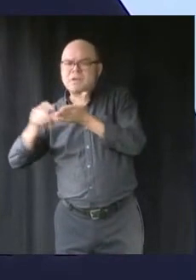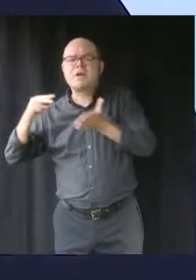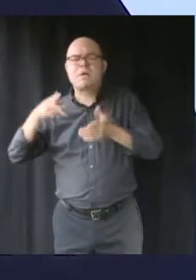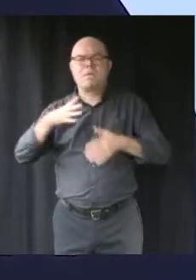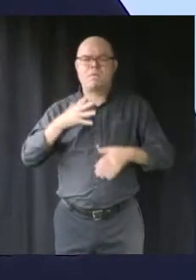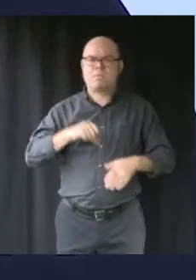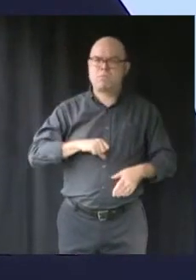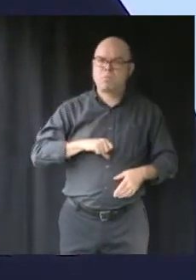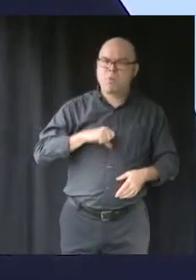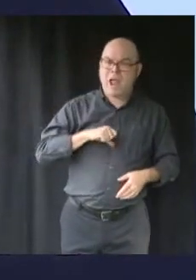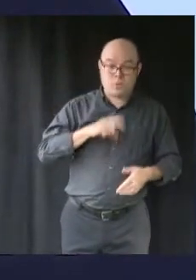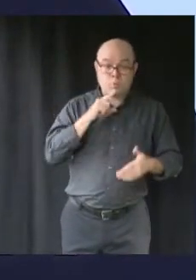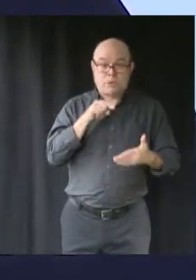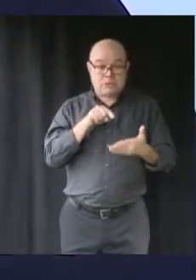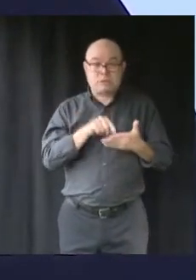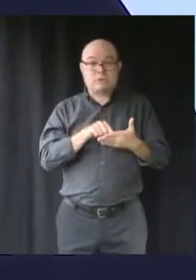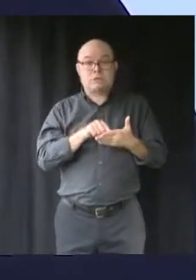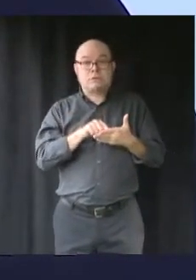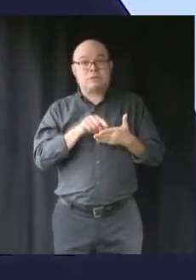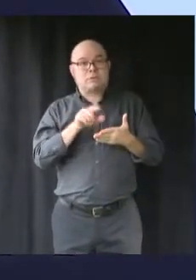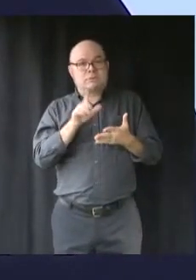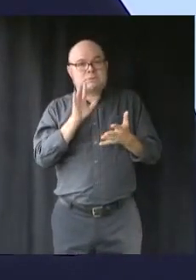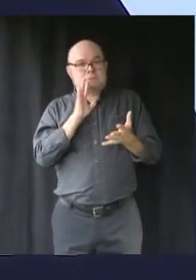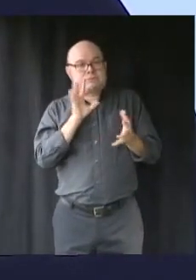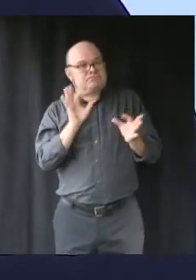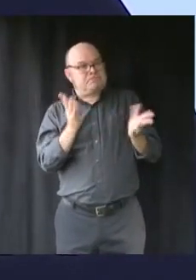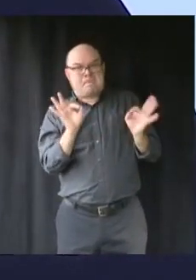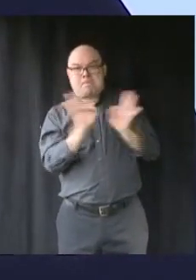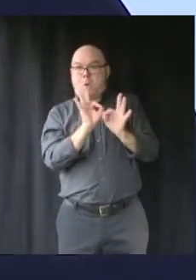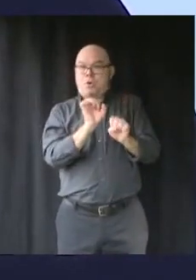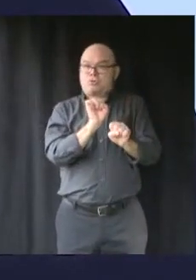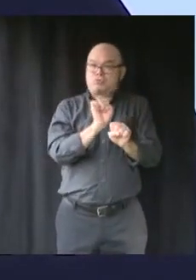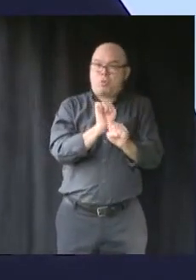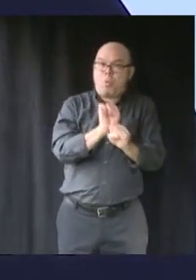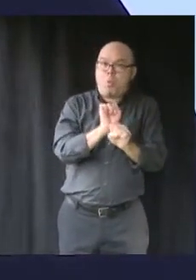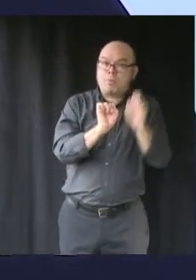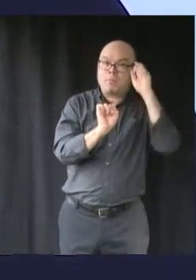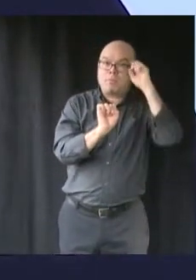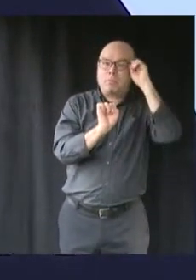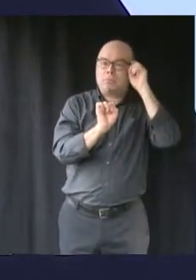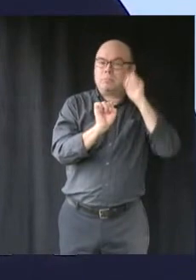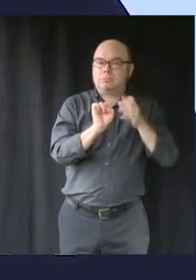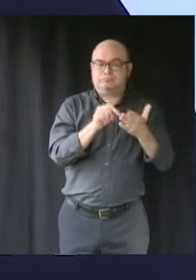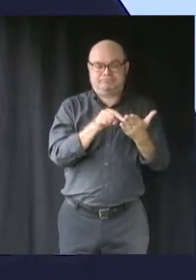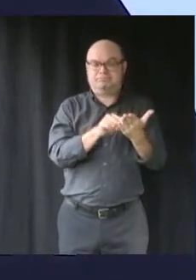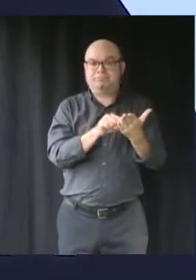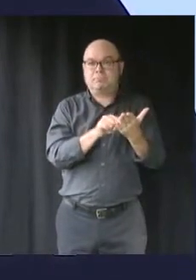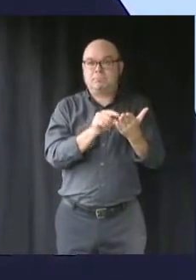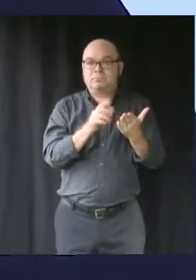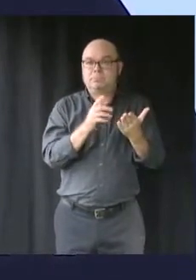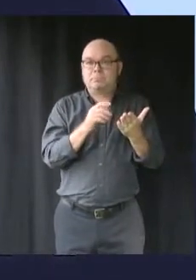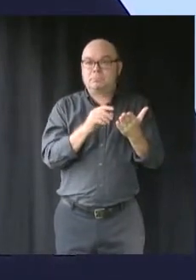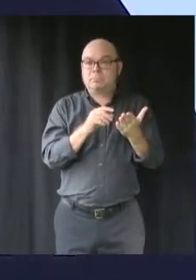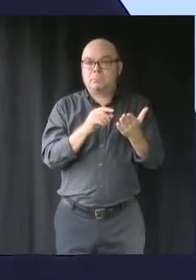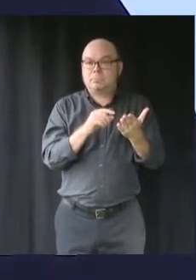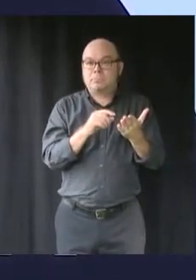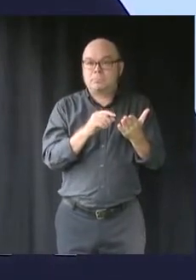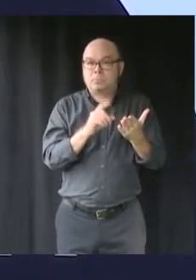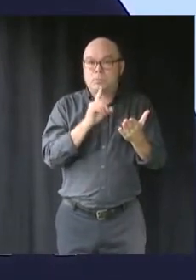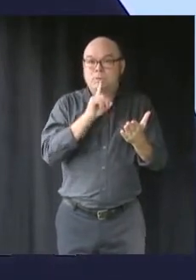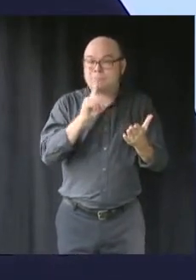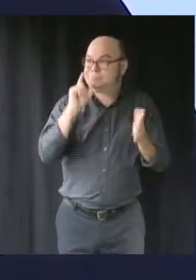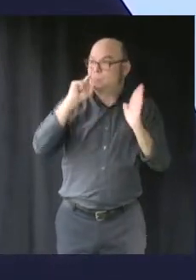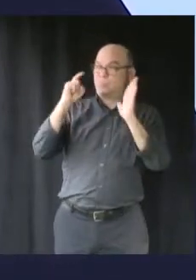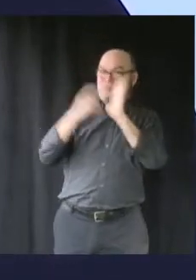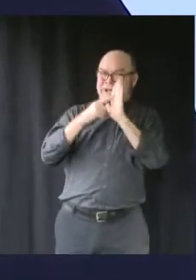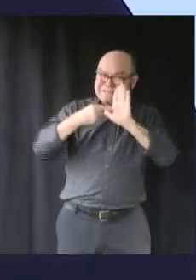this. Someday it will be recognized as a great landmark in the struggle of mankind for peace."